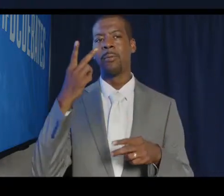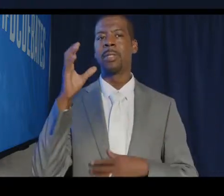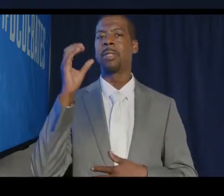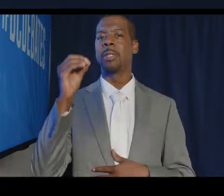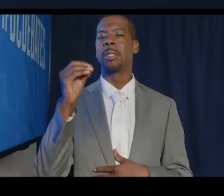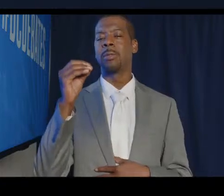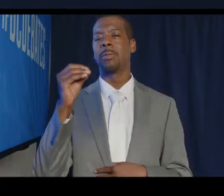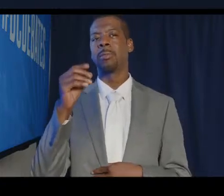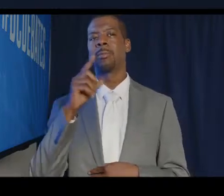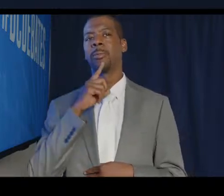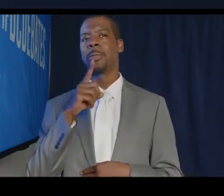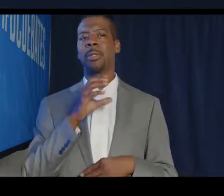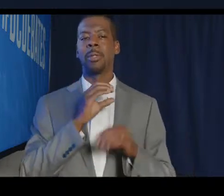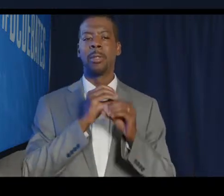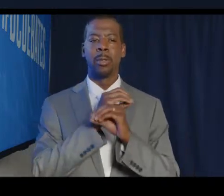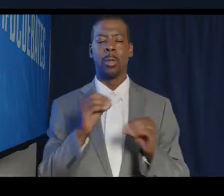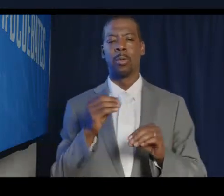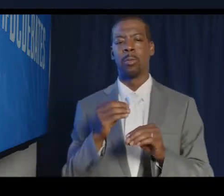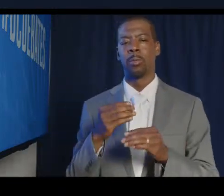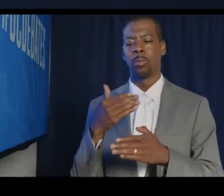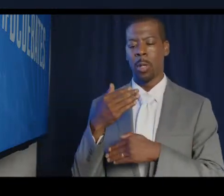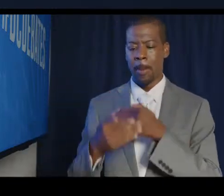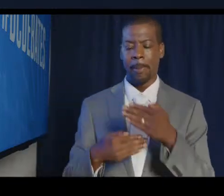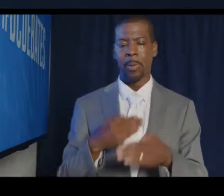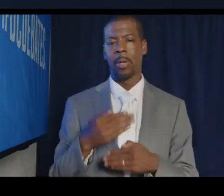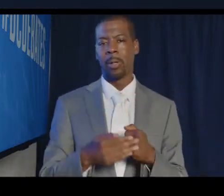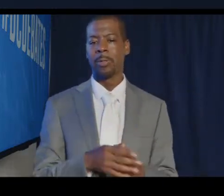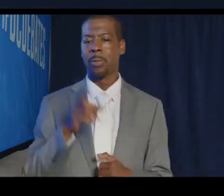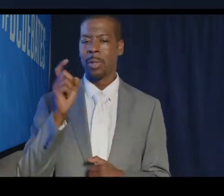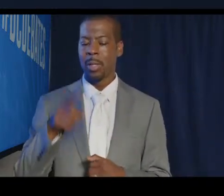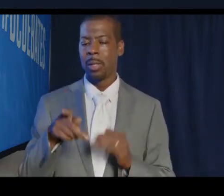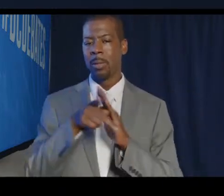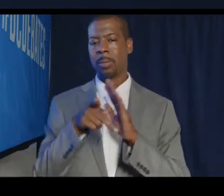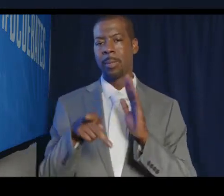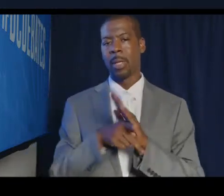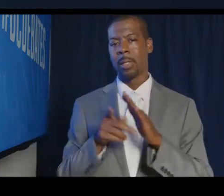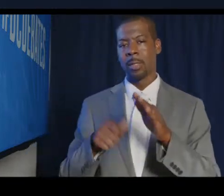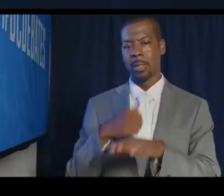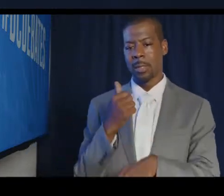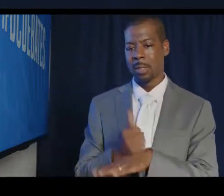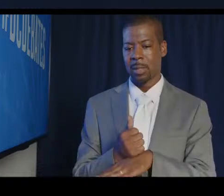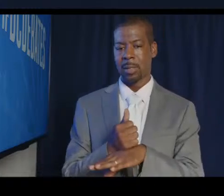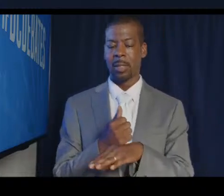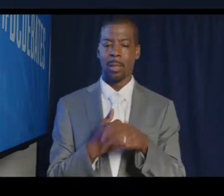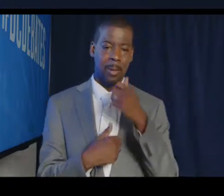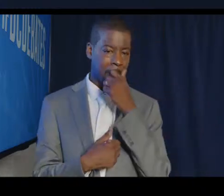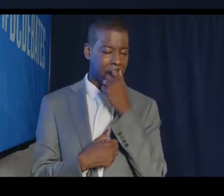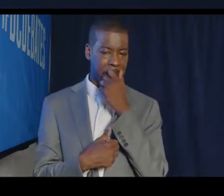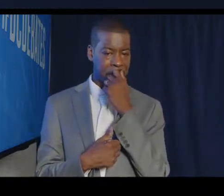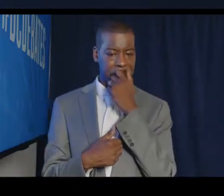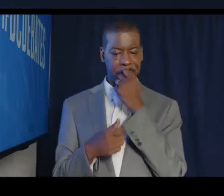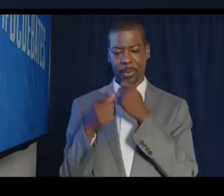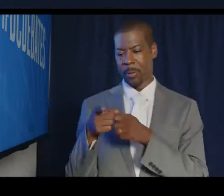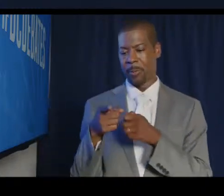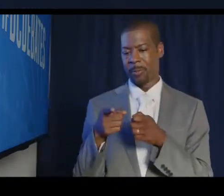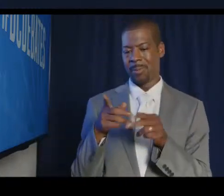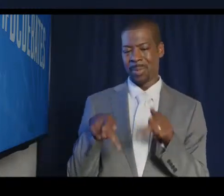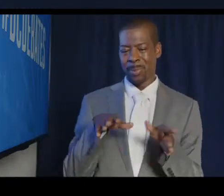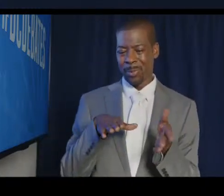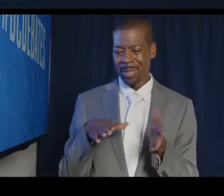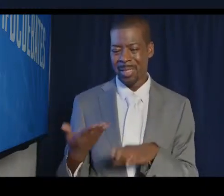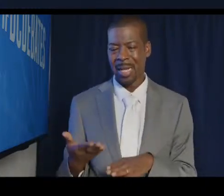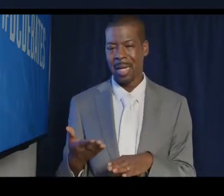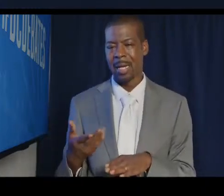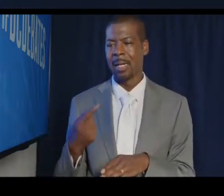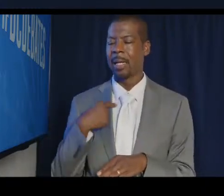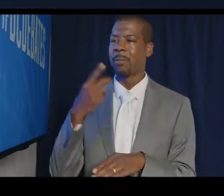ever since. We have to have policies in place as a region to say, ghost bike ceremonies will not be the norm in our region. We have